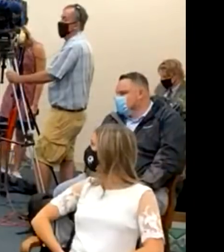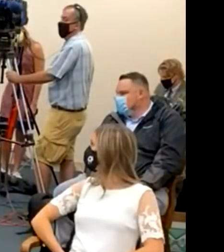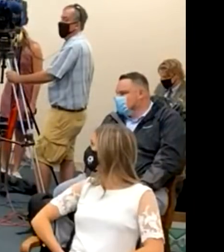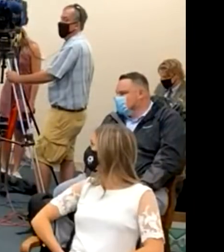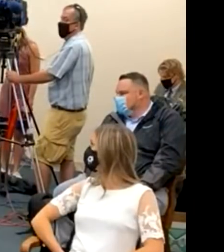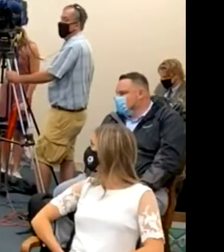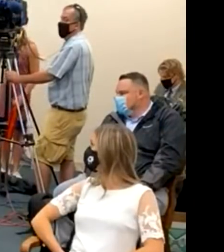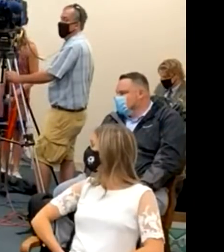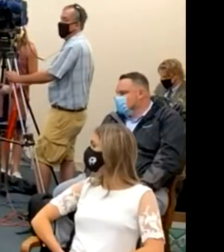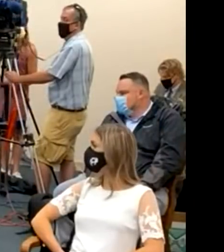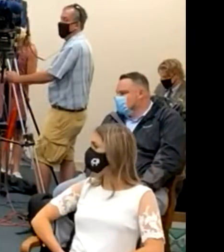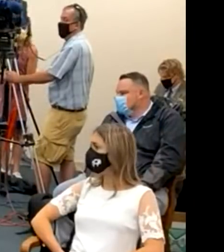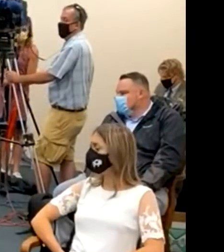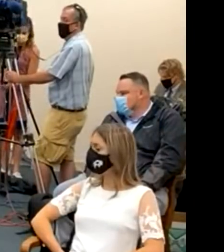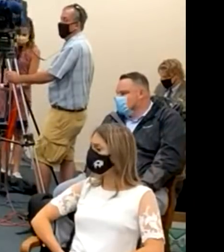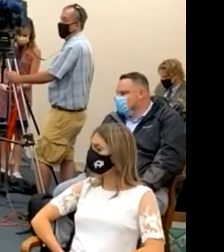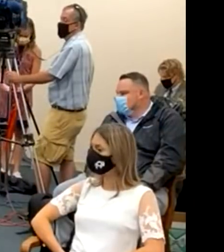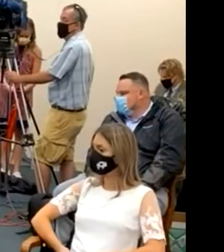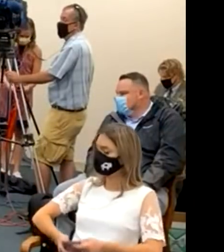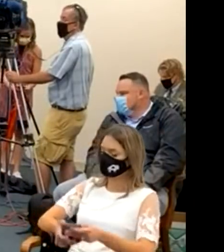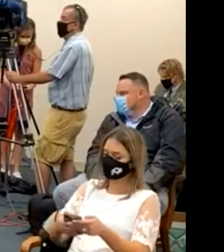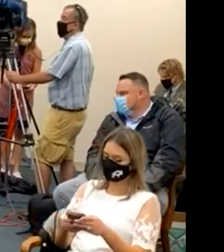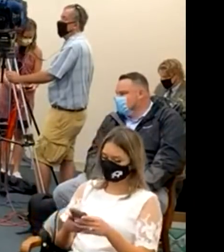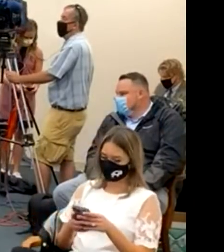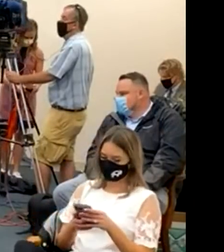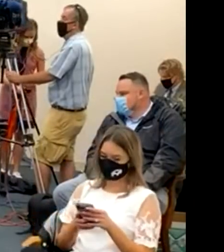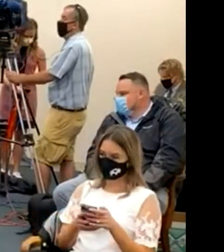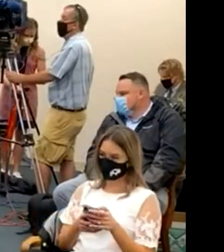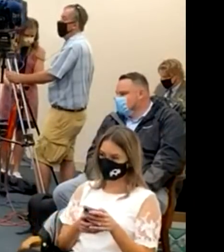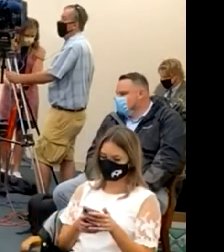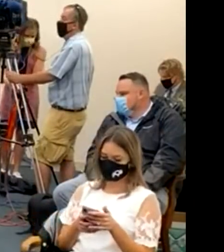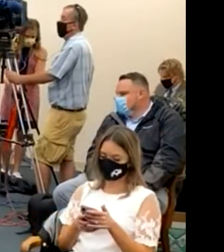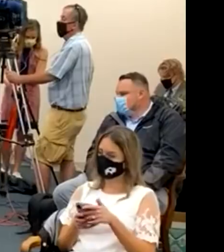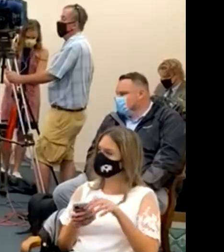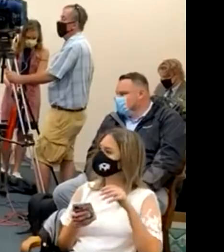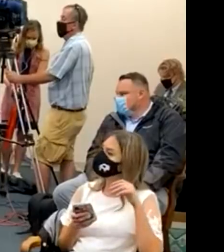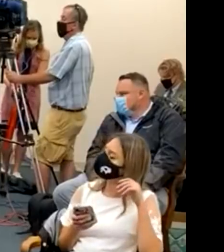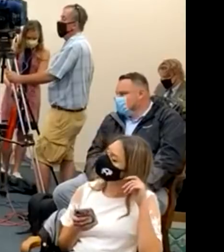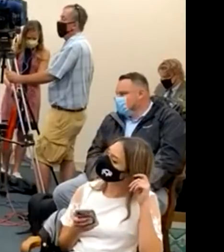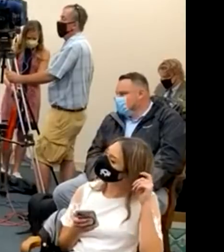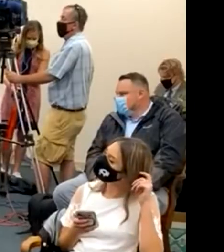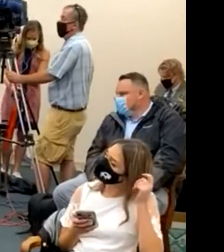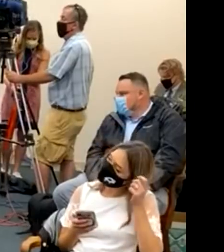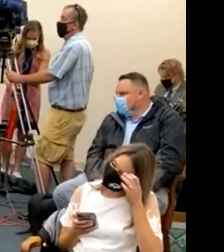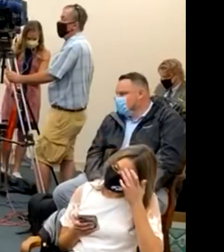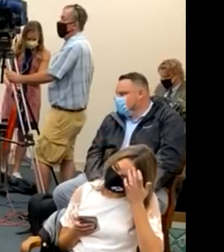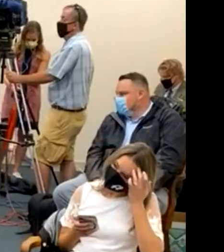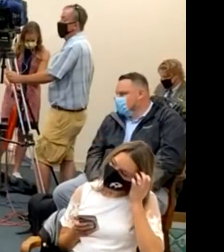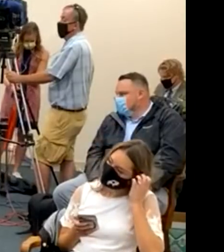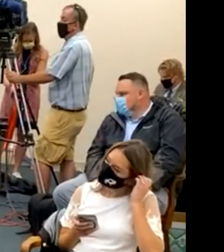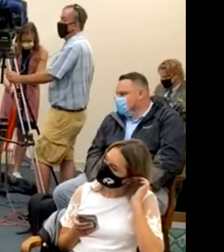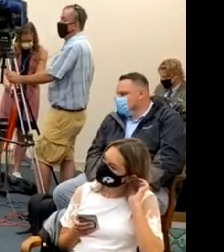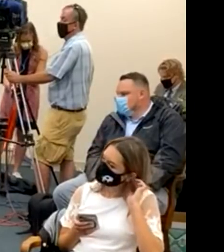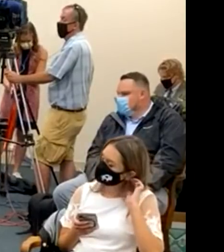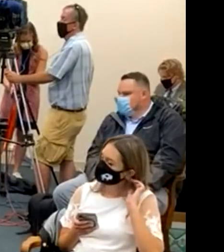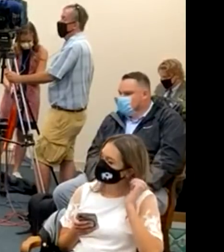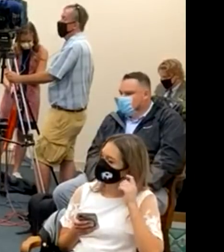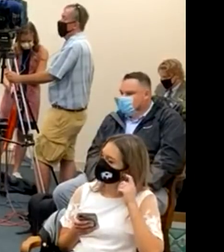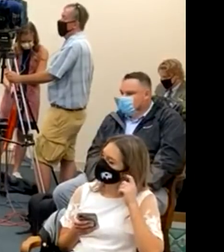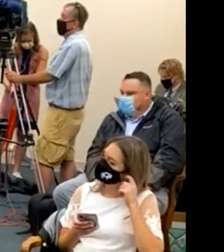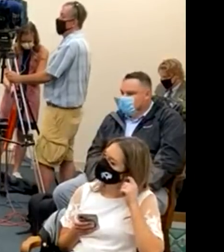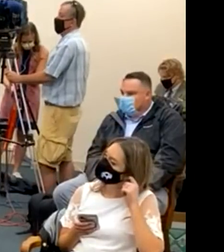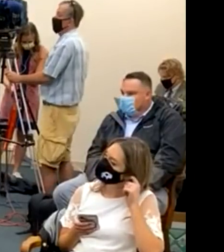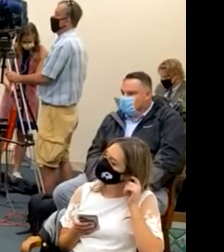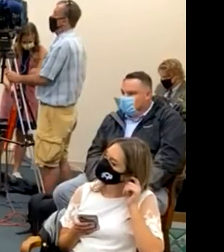New York State came out today saying that Erie County is in need of more contact tracers. What is the current state of contact tracers here in